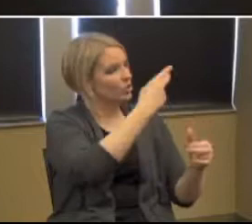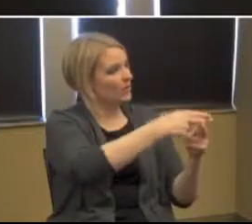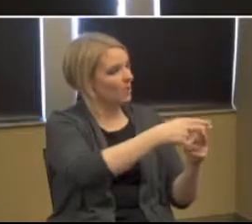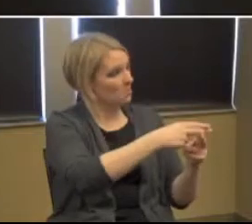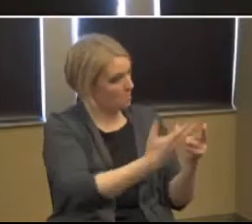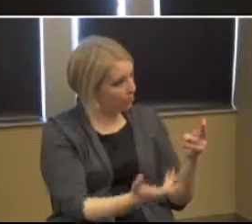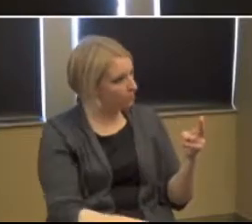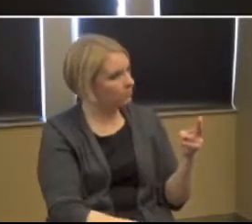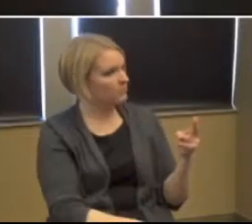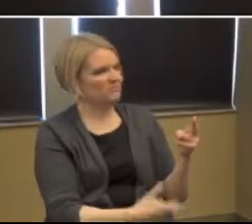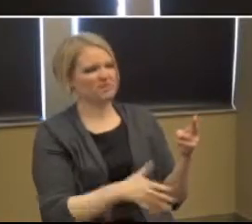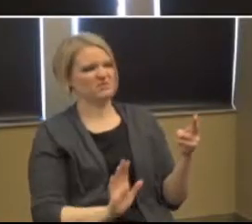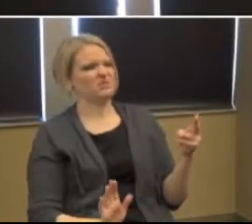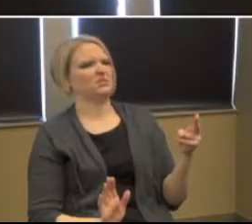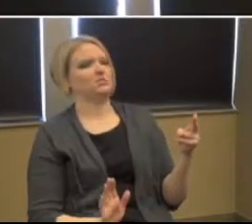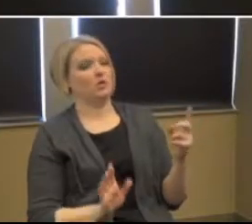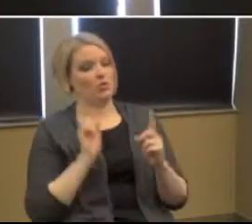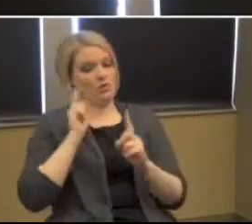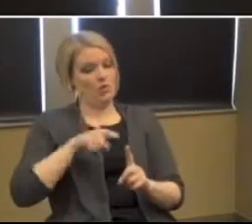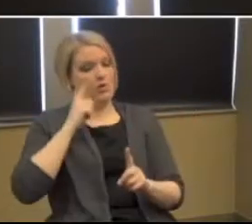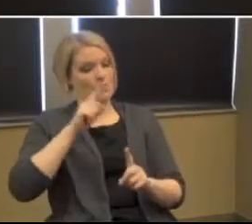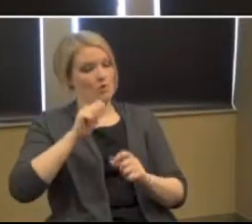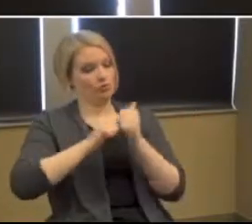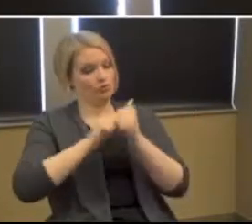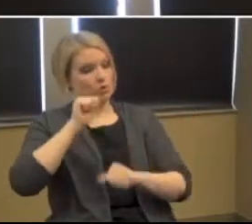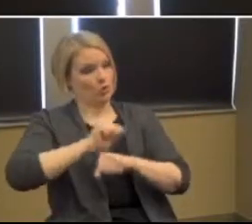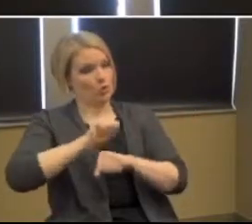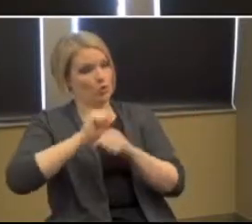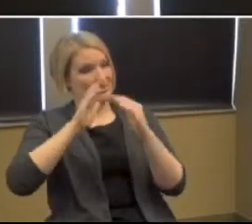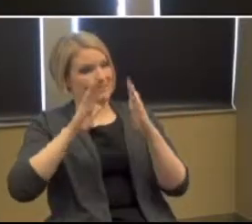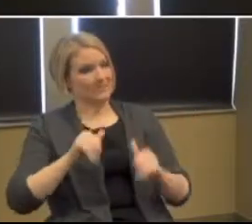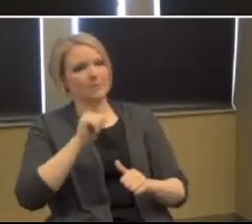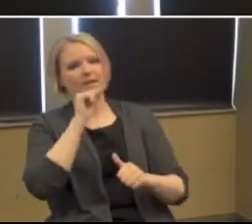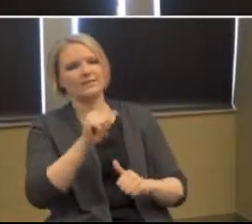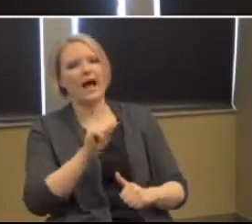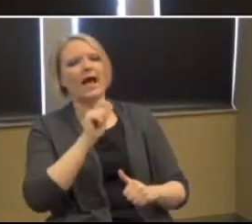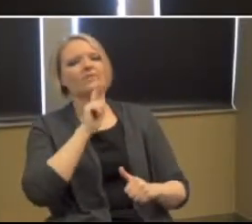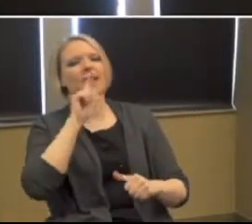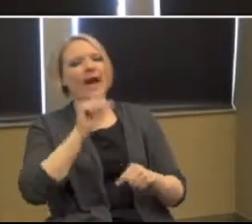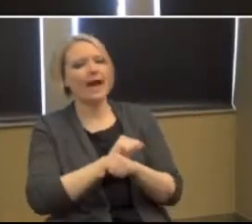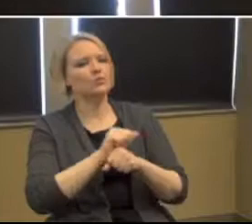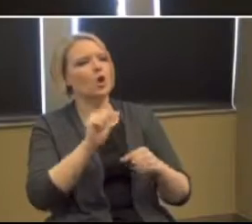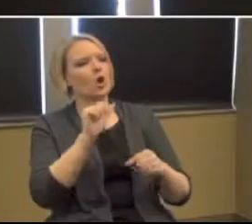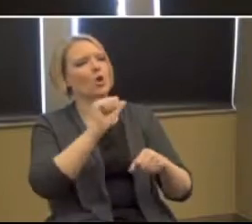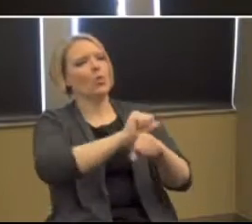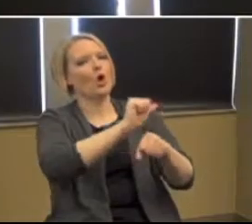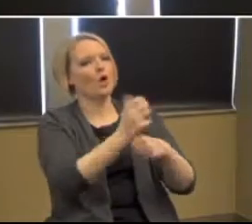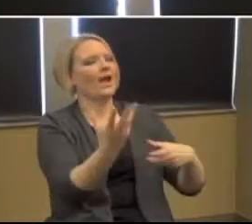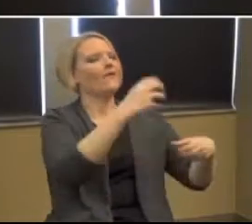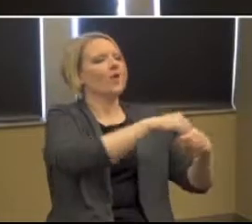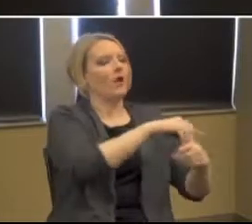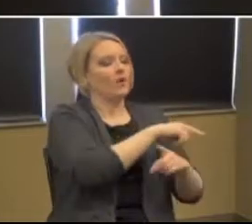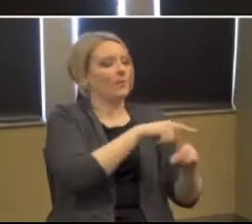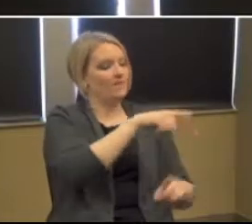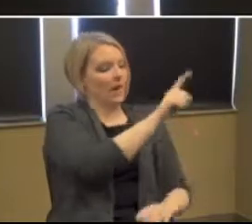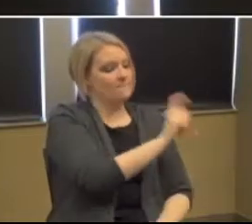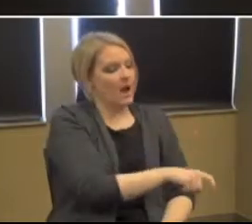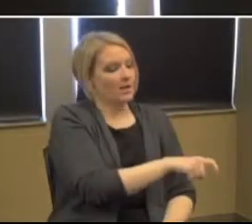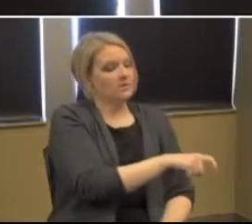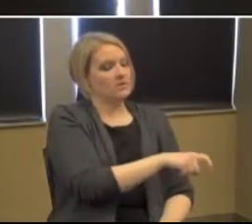of a structured work system is not the work that is in the system. It is them going through that